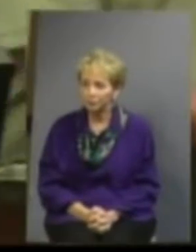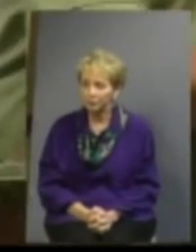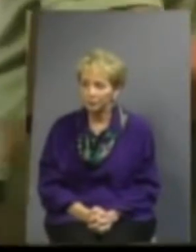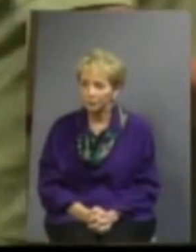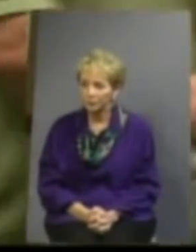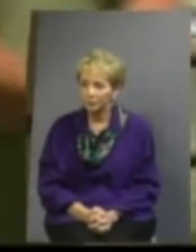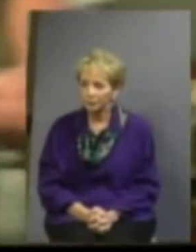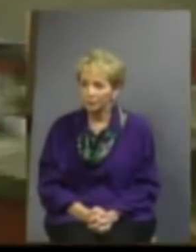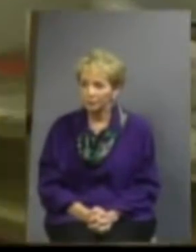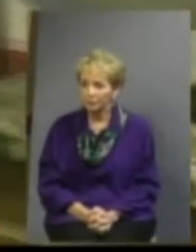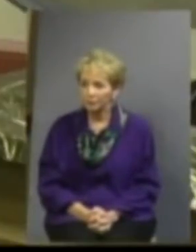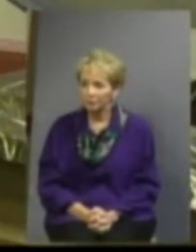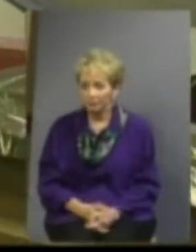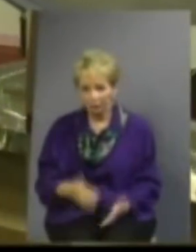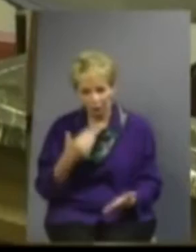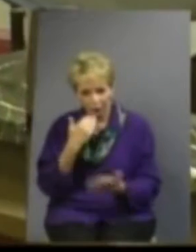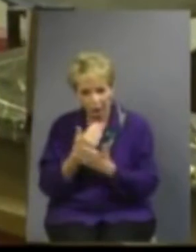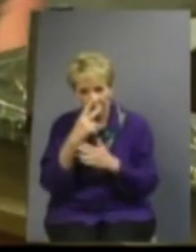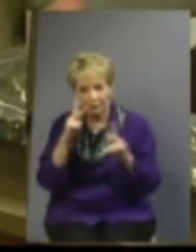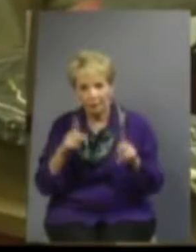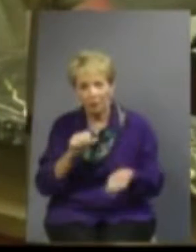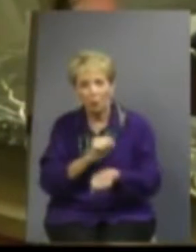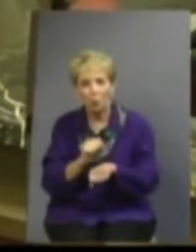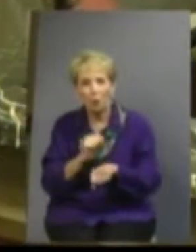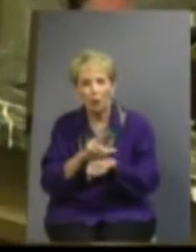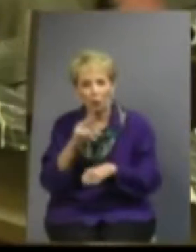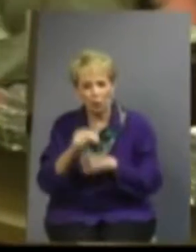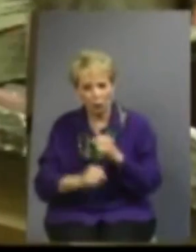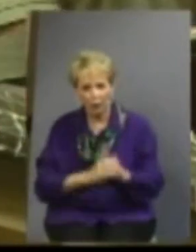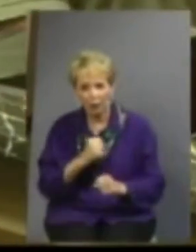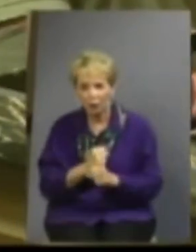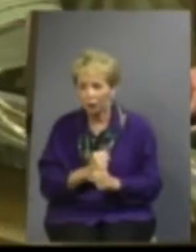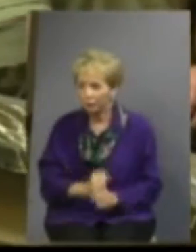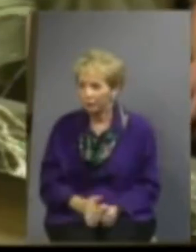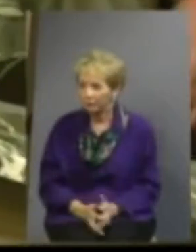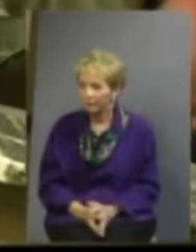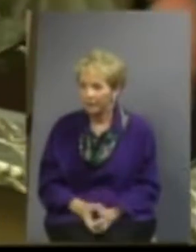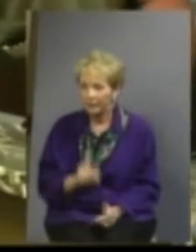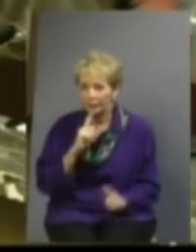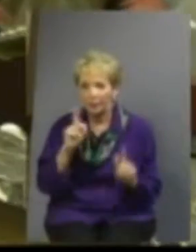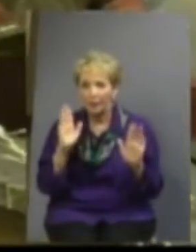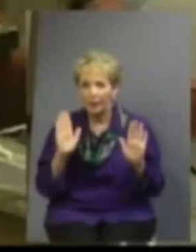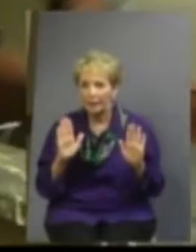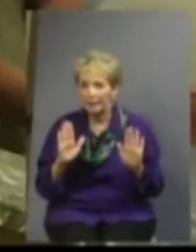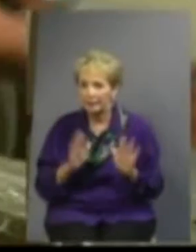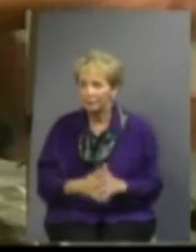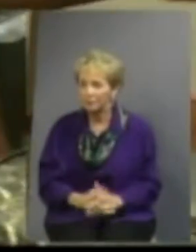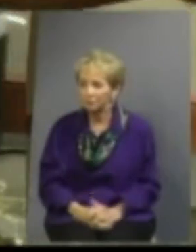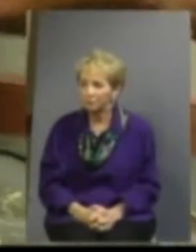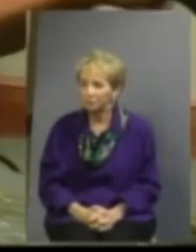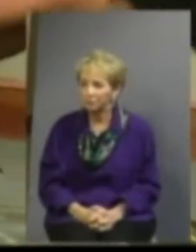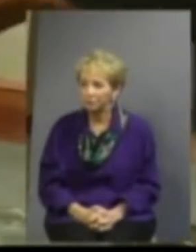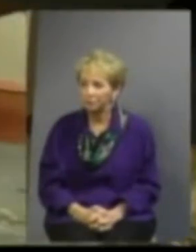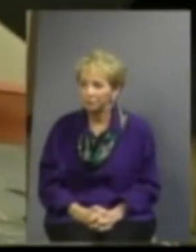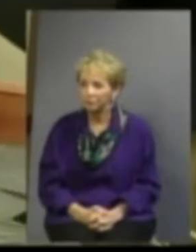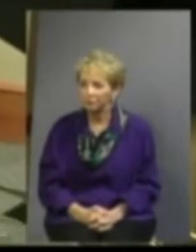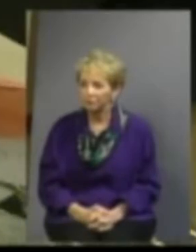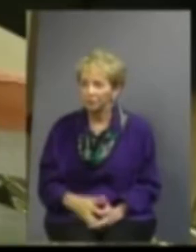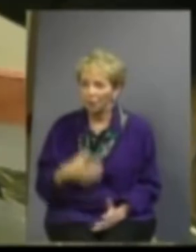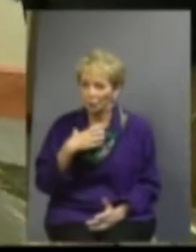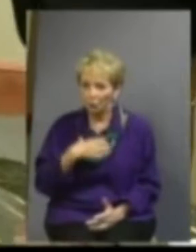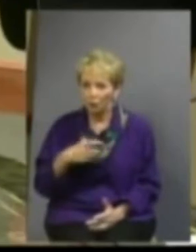It's good to see somebody work 30 years. I'm telling you. That's amazing. I want to wish you well. Thank you very much,